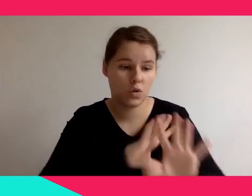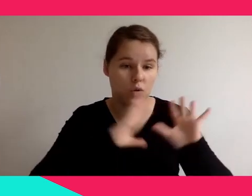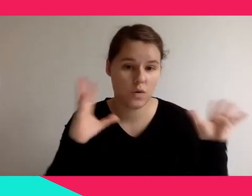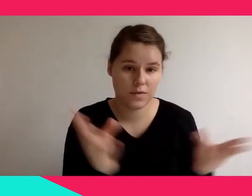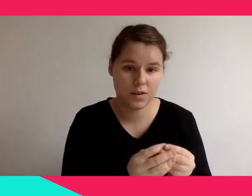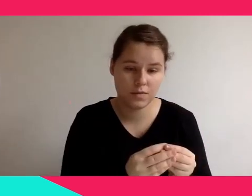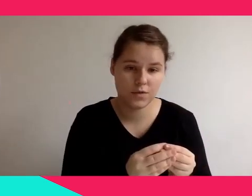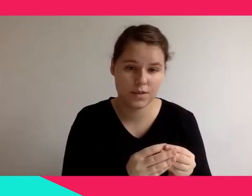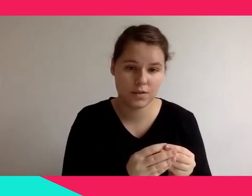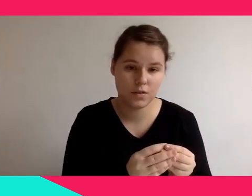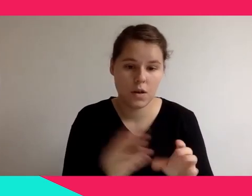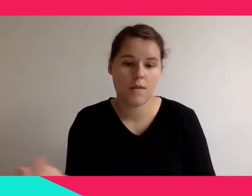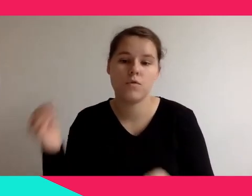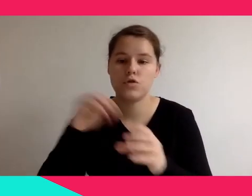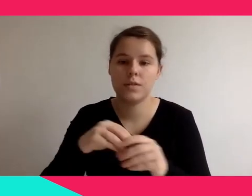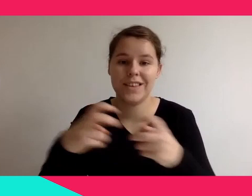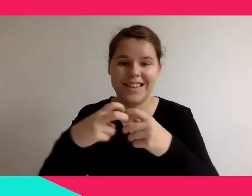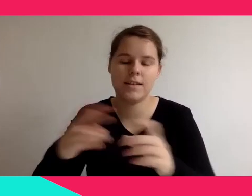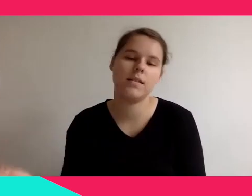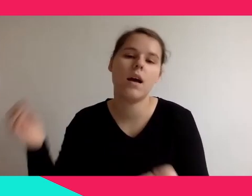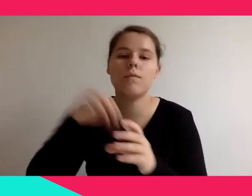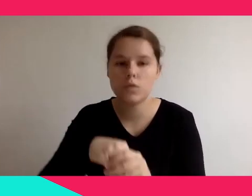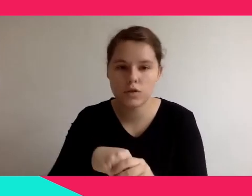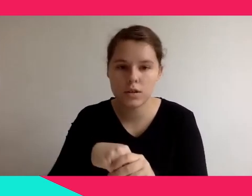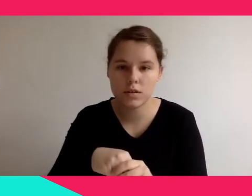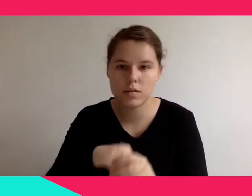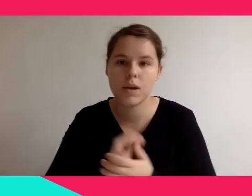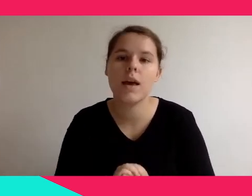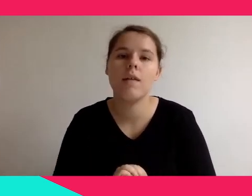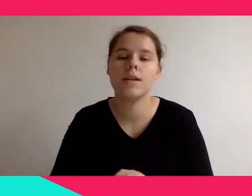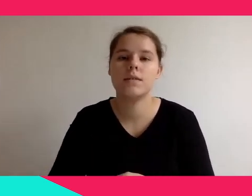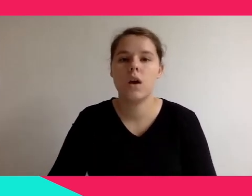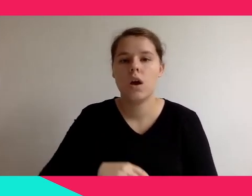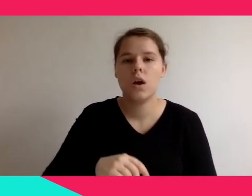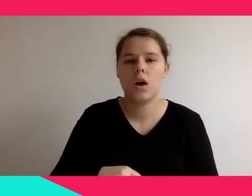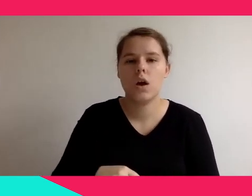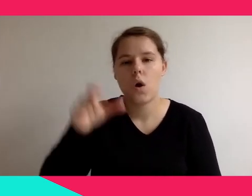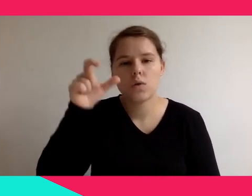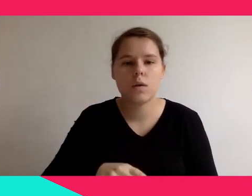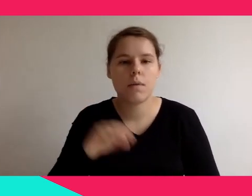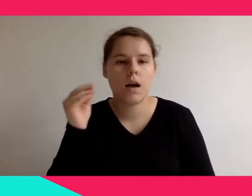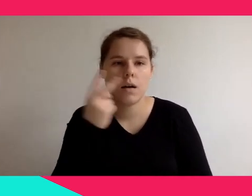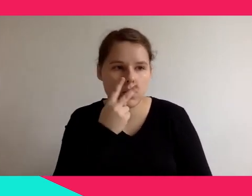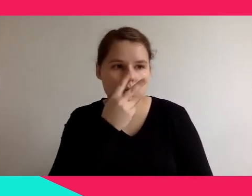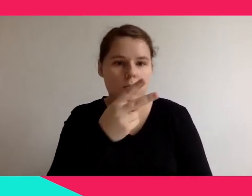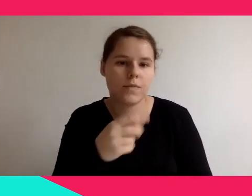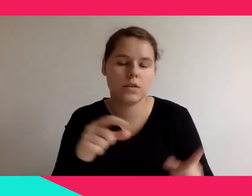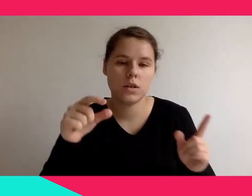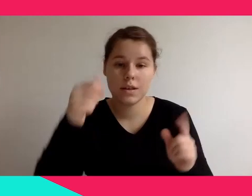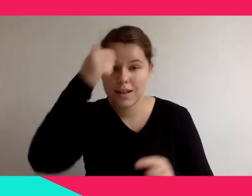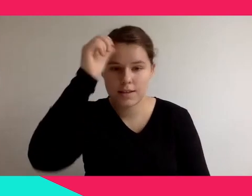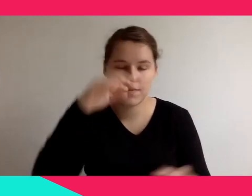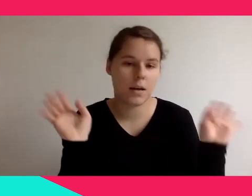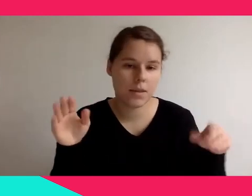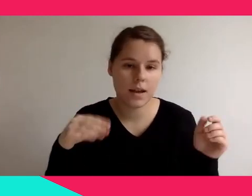And when they started typing, the species of the world system would suggest specific types